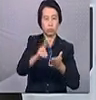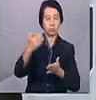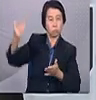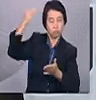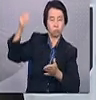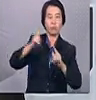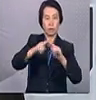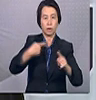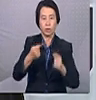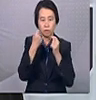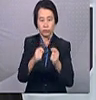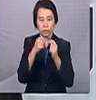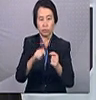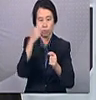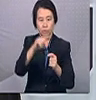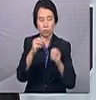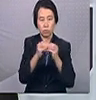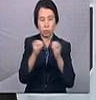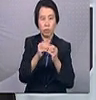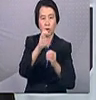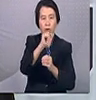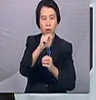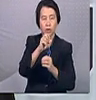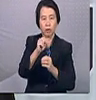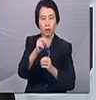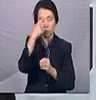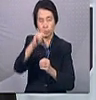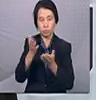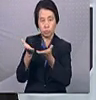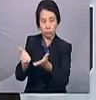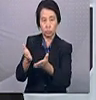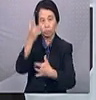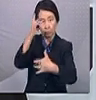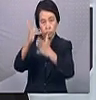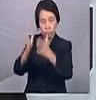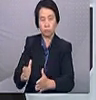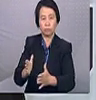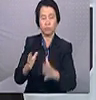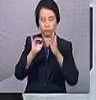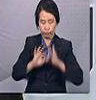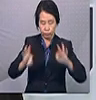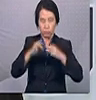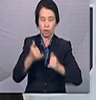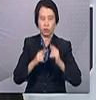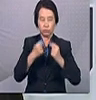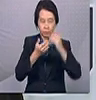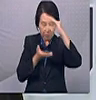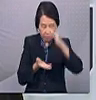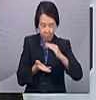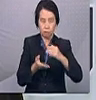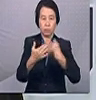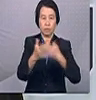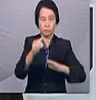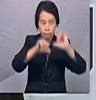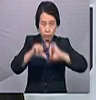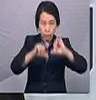but we are trying to procure more reagents for our patients. And more importantly now, we try to optimize our lab, whereby we